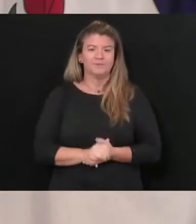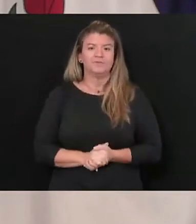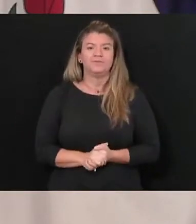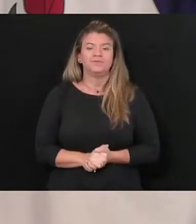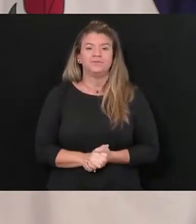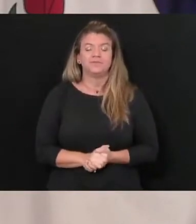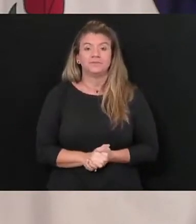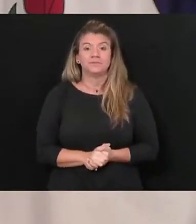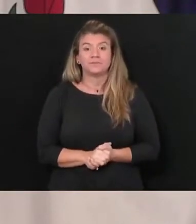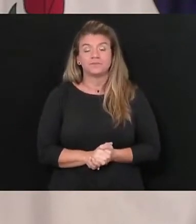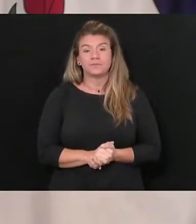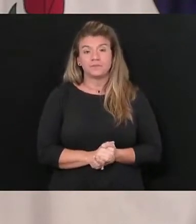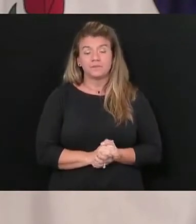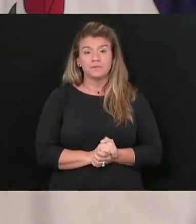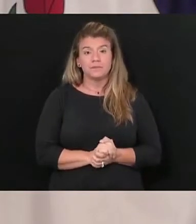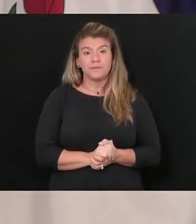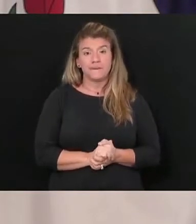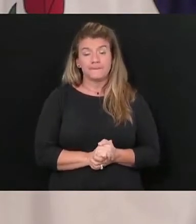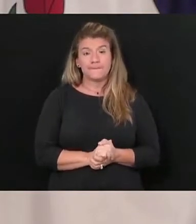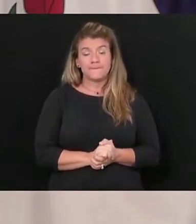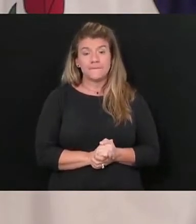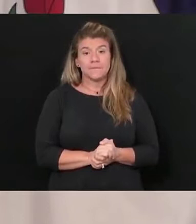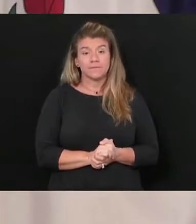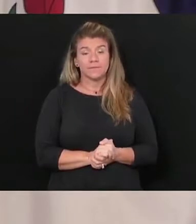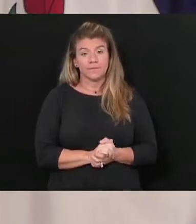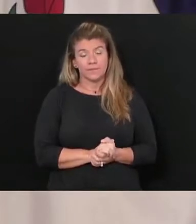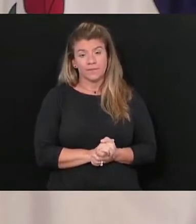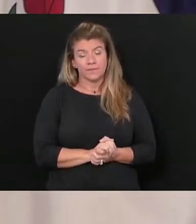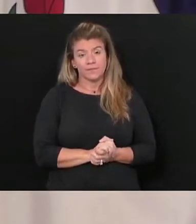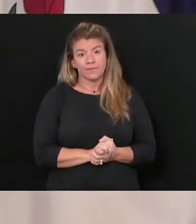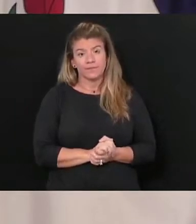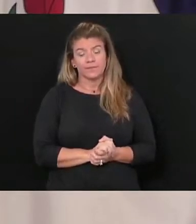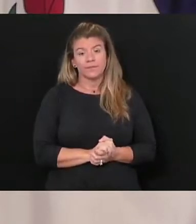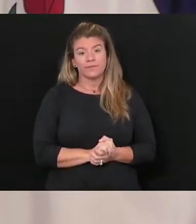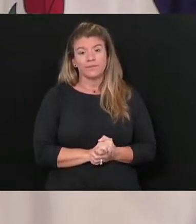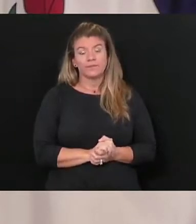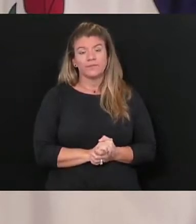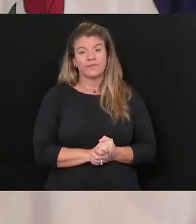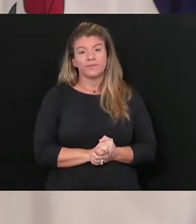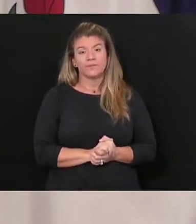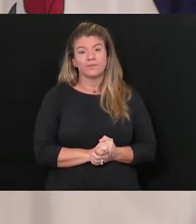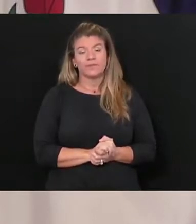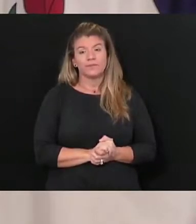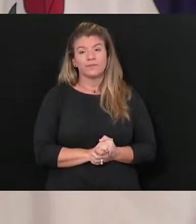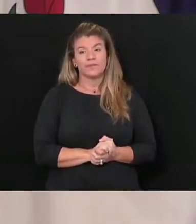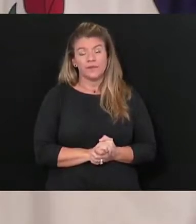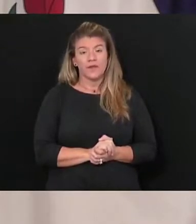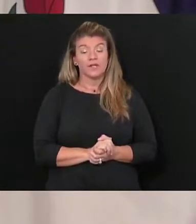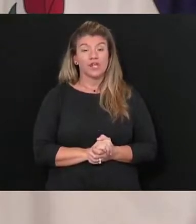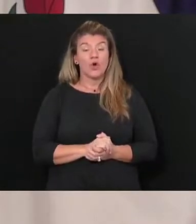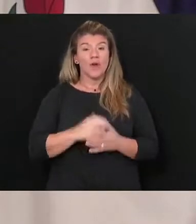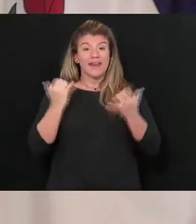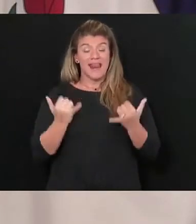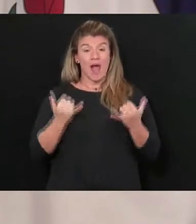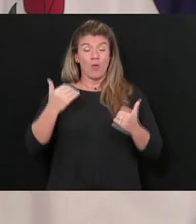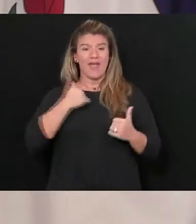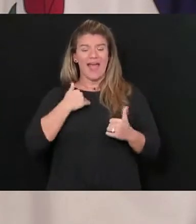You know, from the standpoint of recurring or the reoccurring free testing that's going